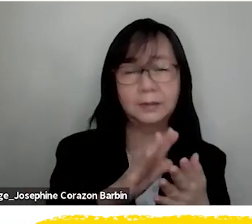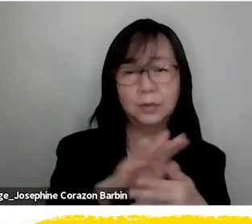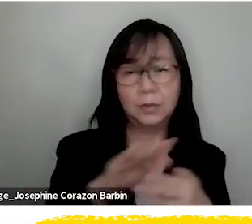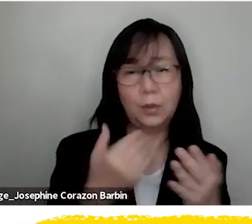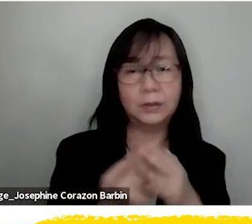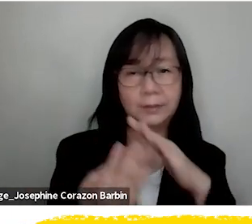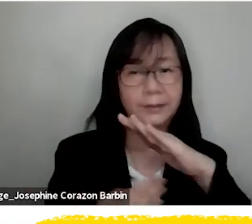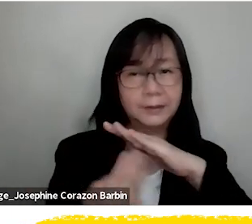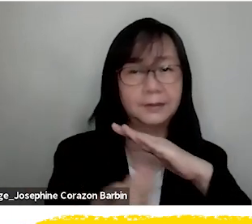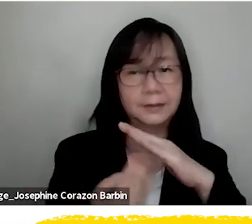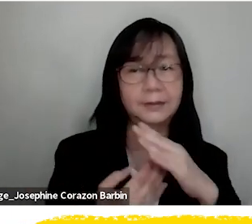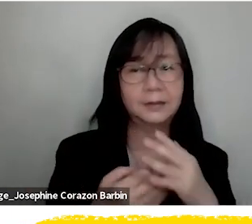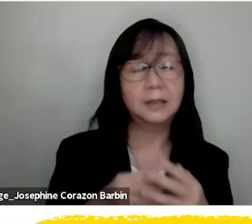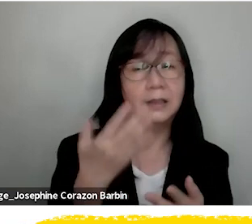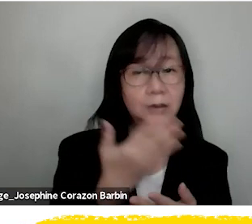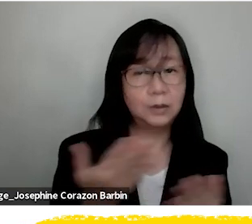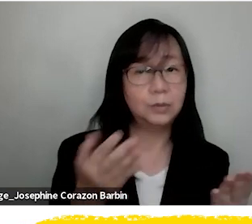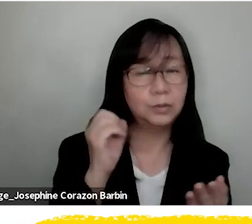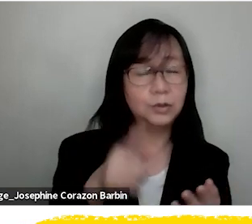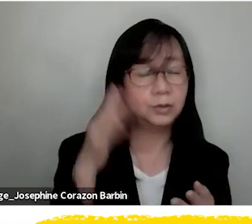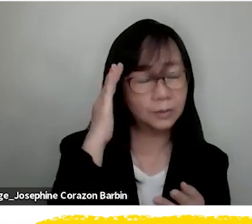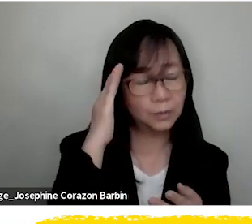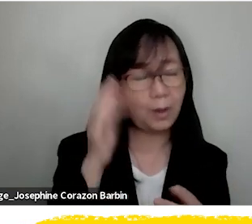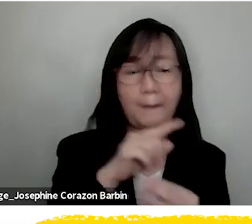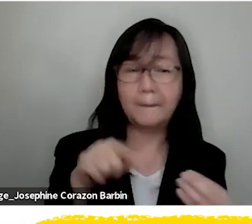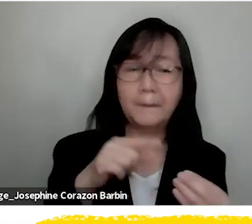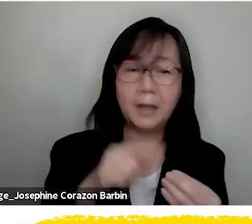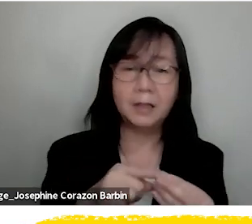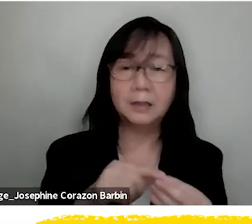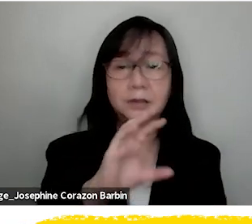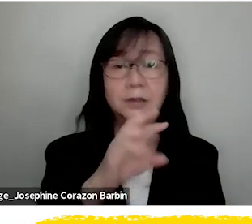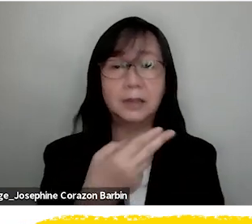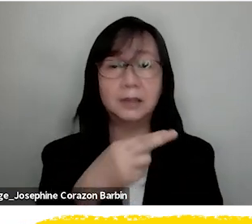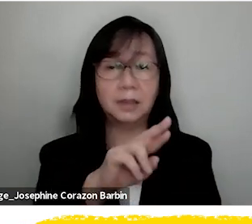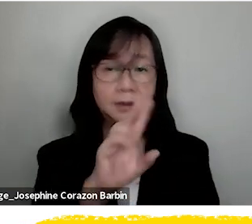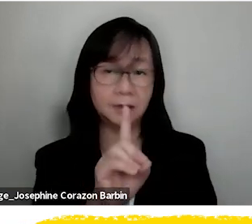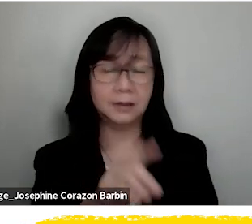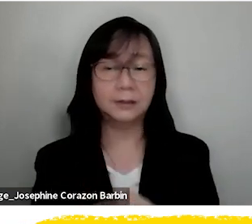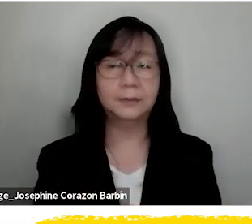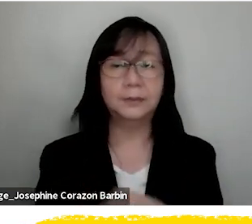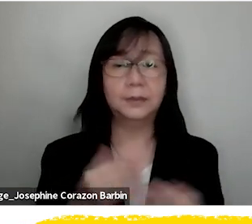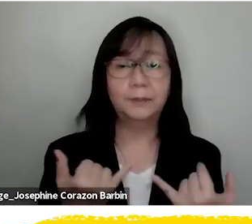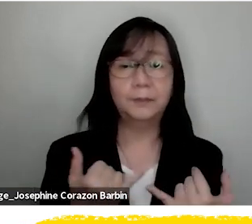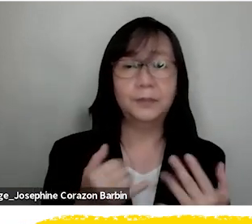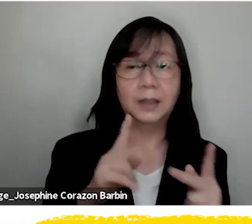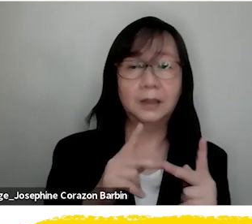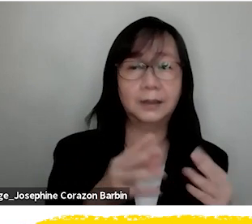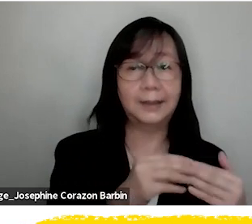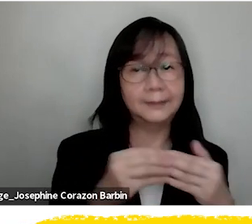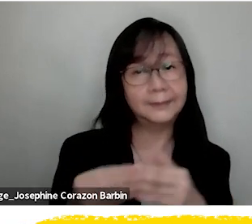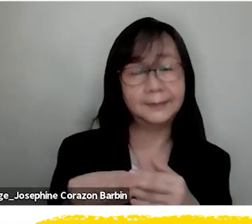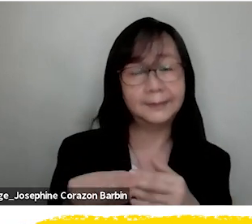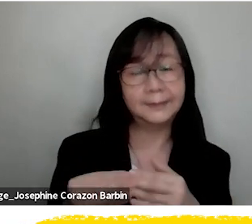basics that you should know about the rights of child human rights defenders. And I'm happy to share that this guide has already